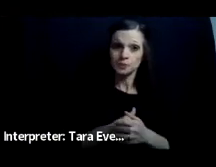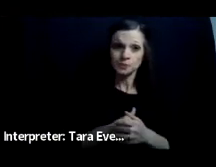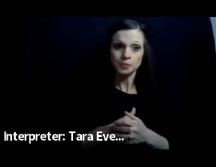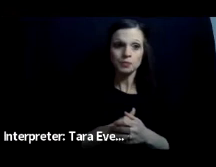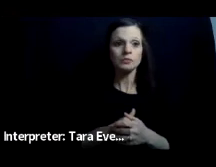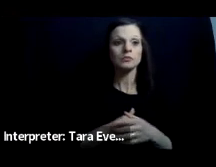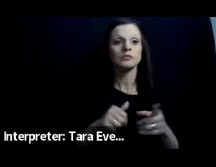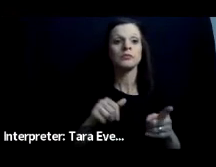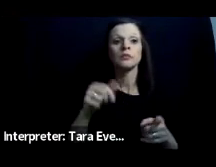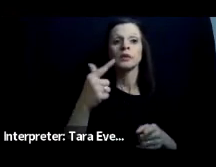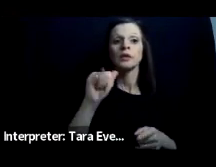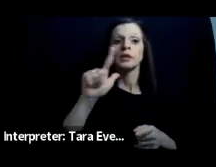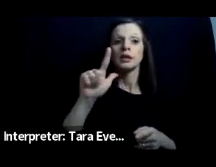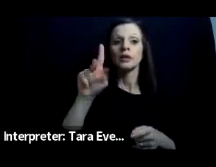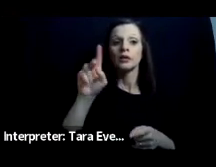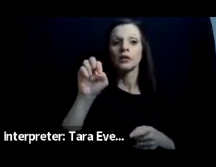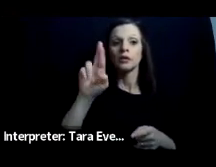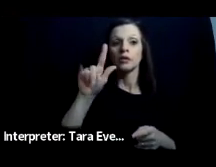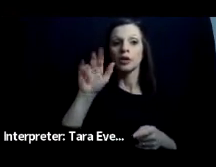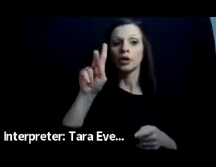was President Obama's first